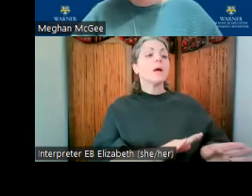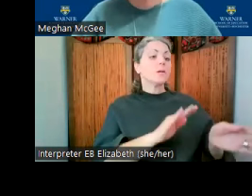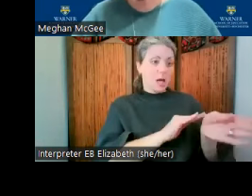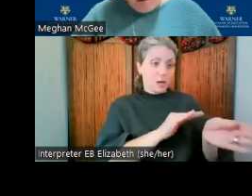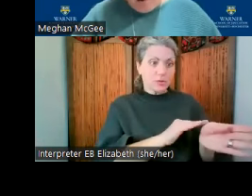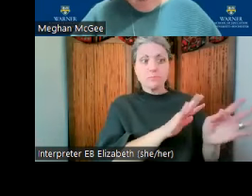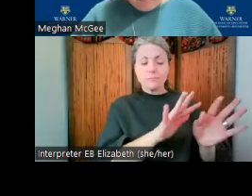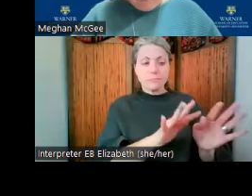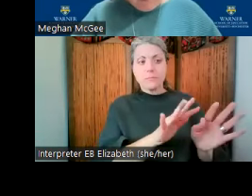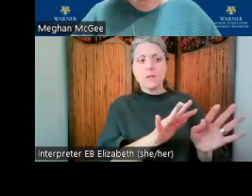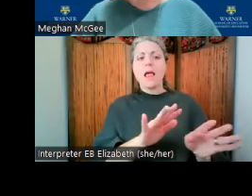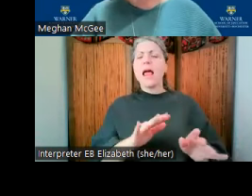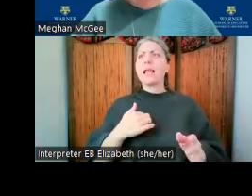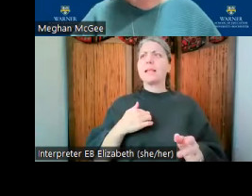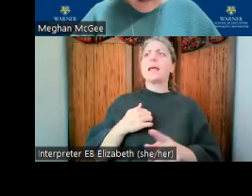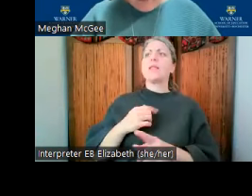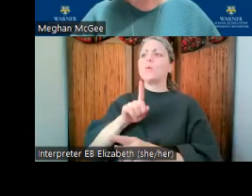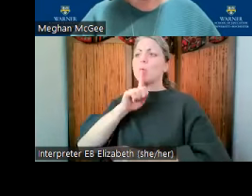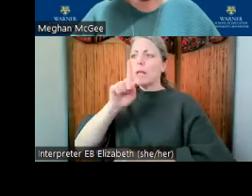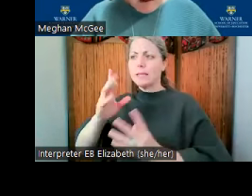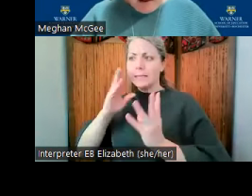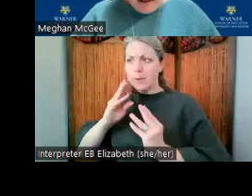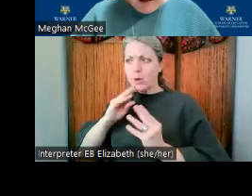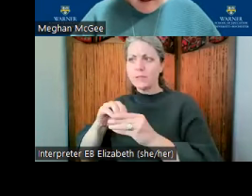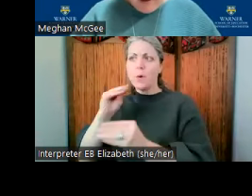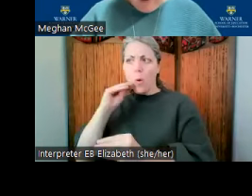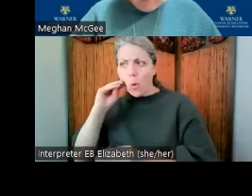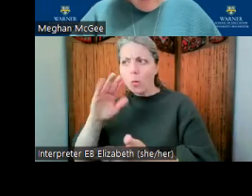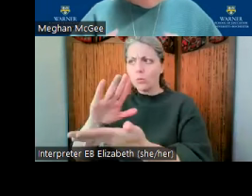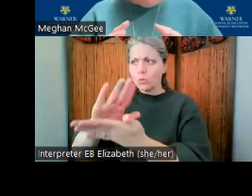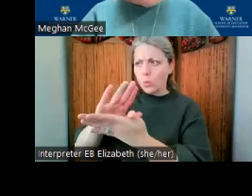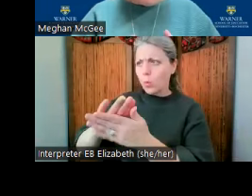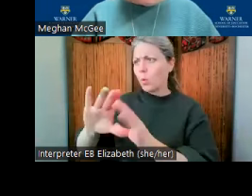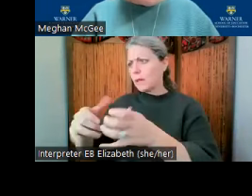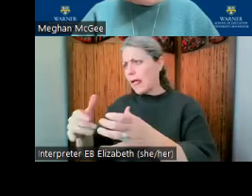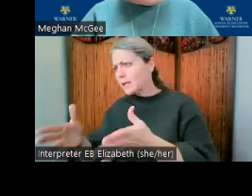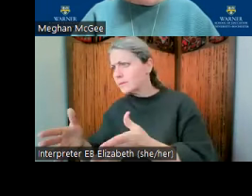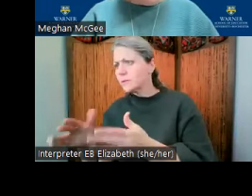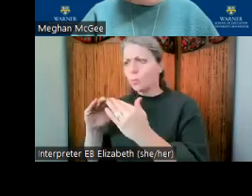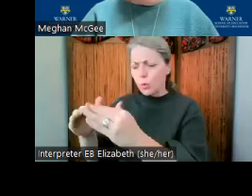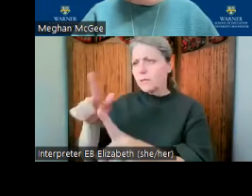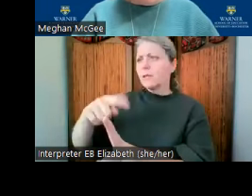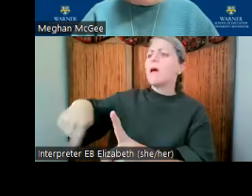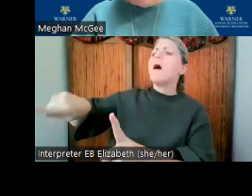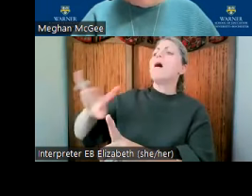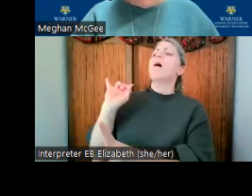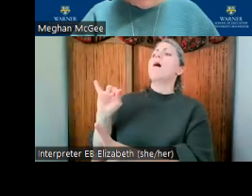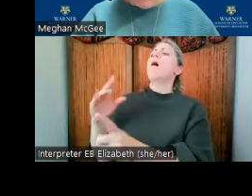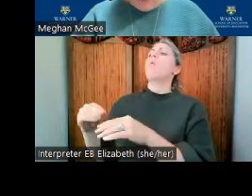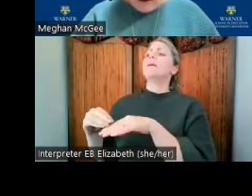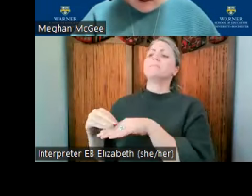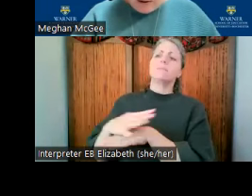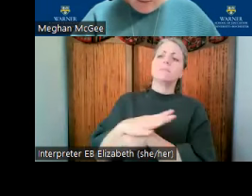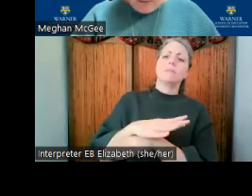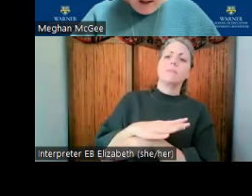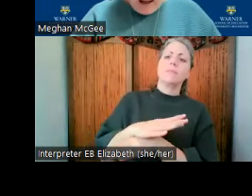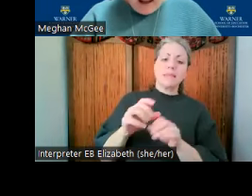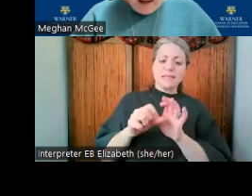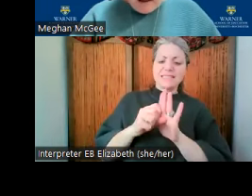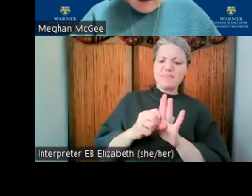world of homes and schools, classrooms, communities, informs the symptoms that relate to diagnosis,